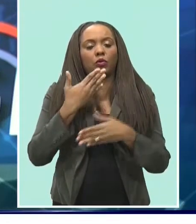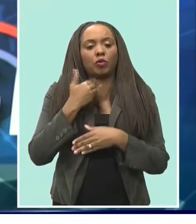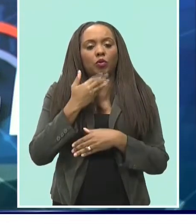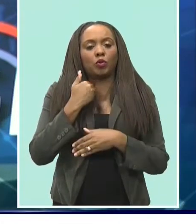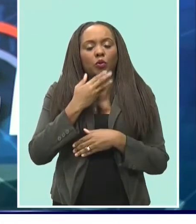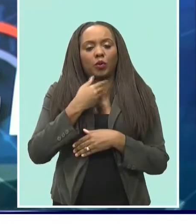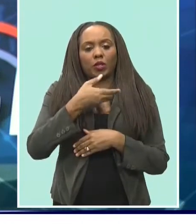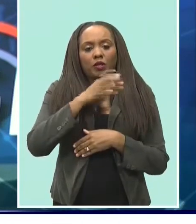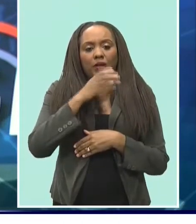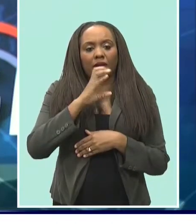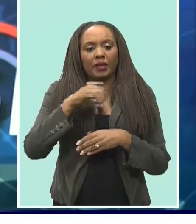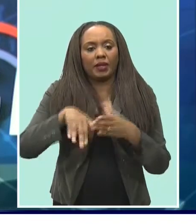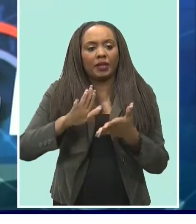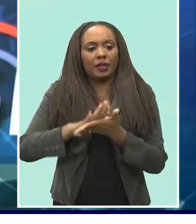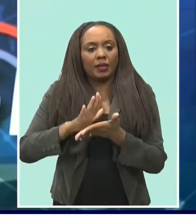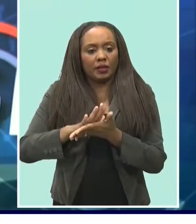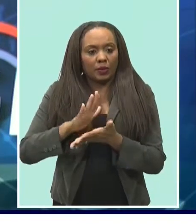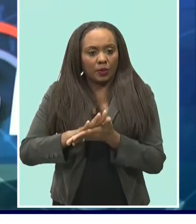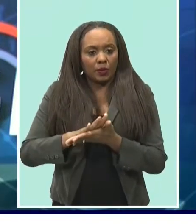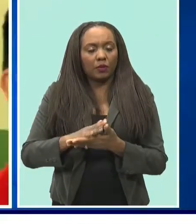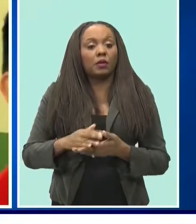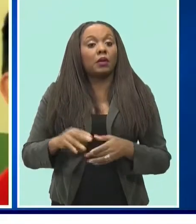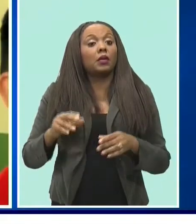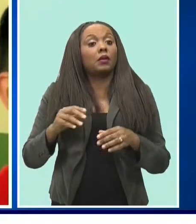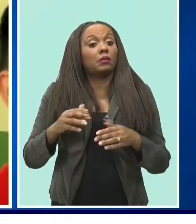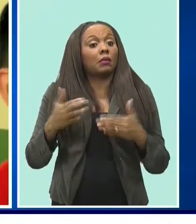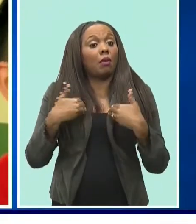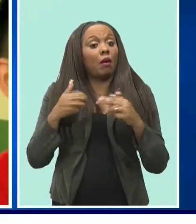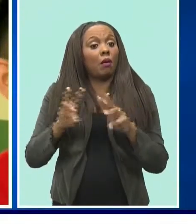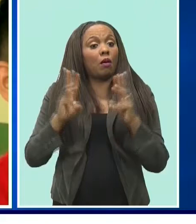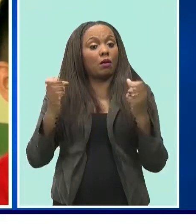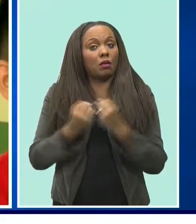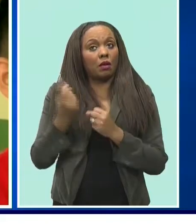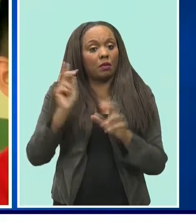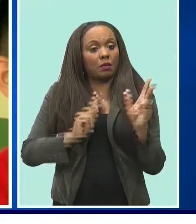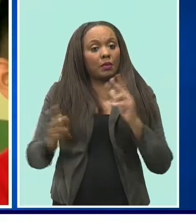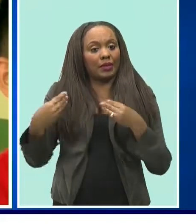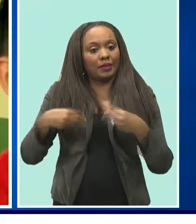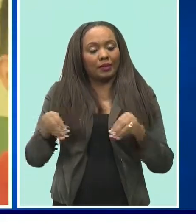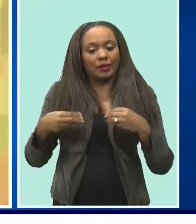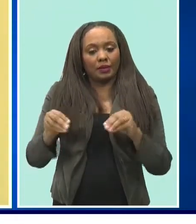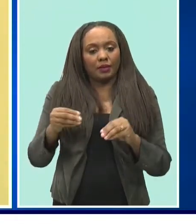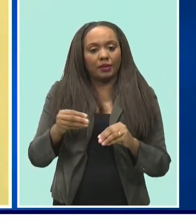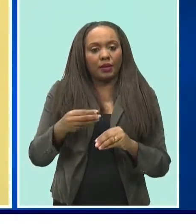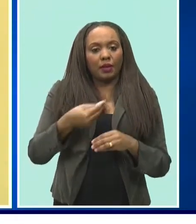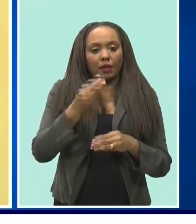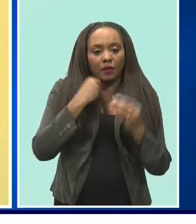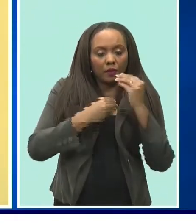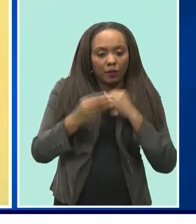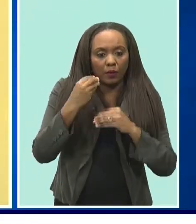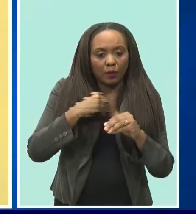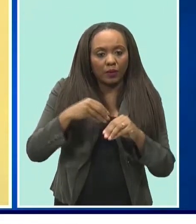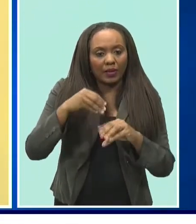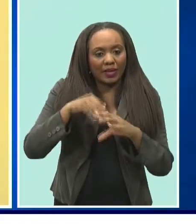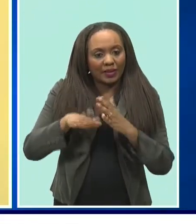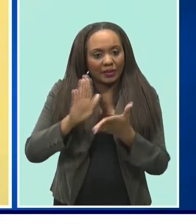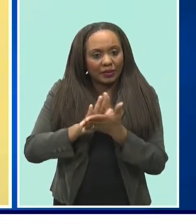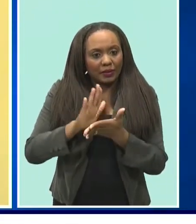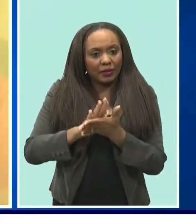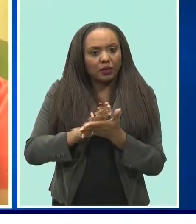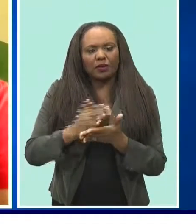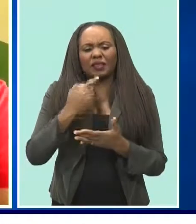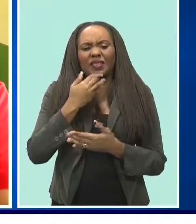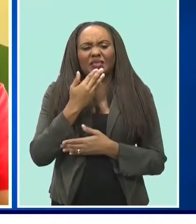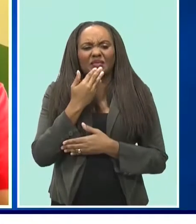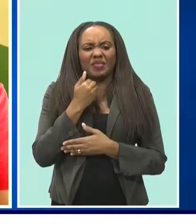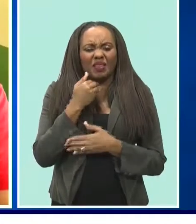and canteen operators. The workshop sought to sensitize the participants about the damaging effects of sugary beverages while exposing them